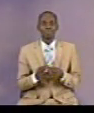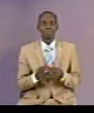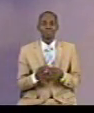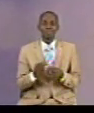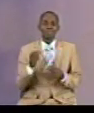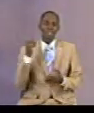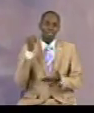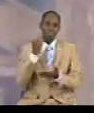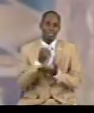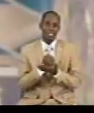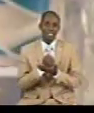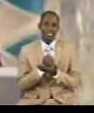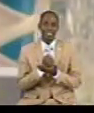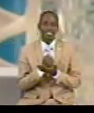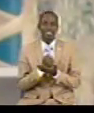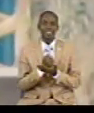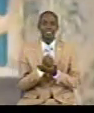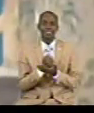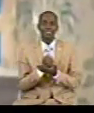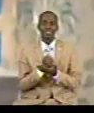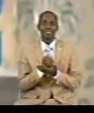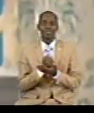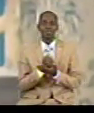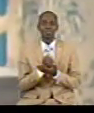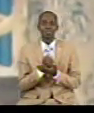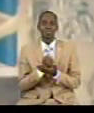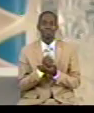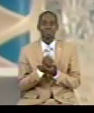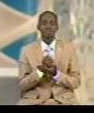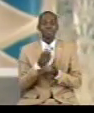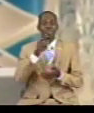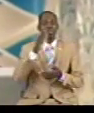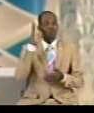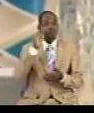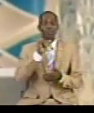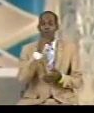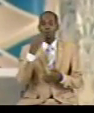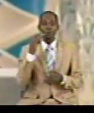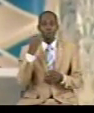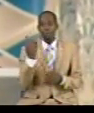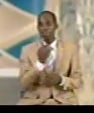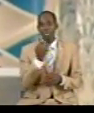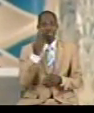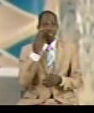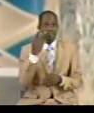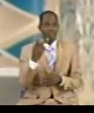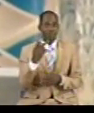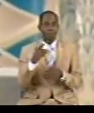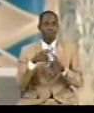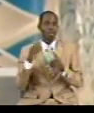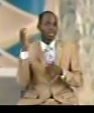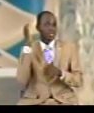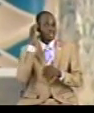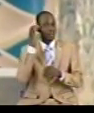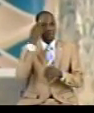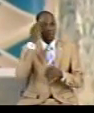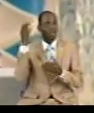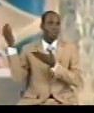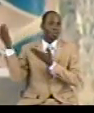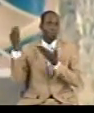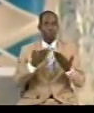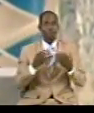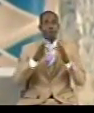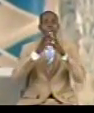Amen. You will not only see him or hear him. He has brought much from heavens to